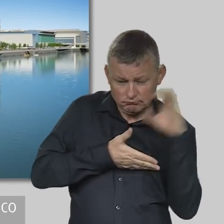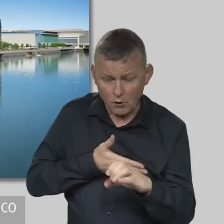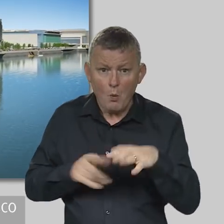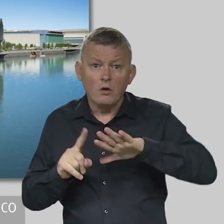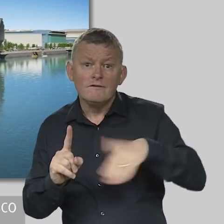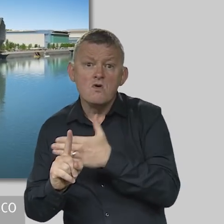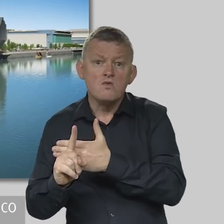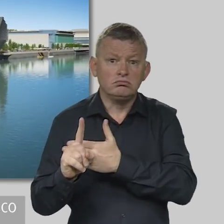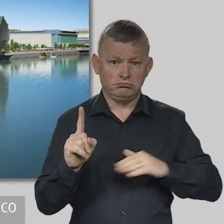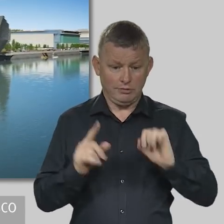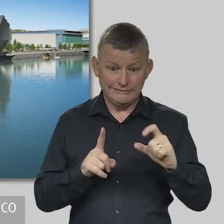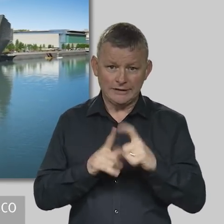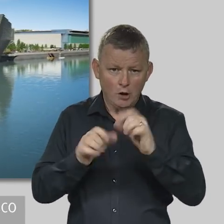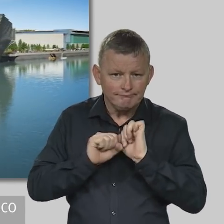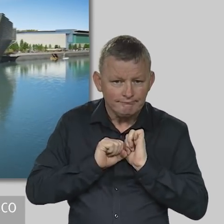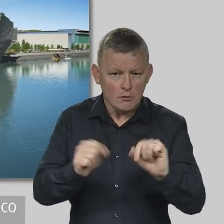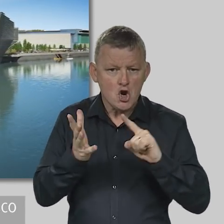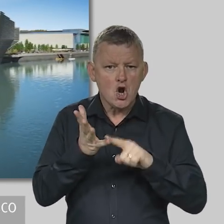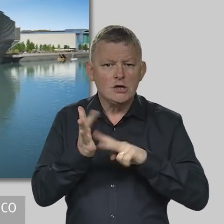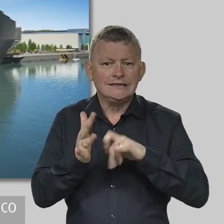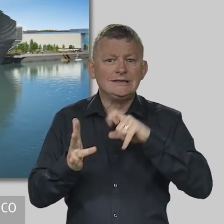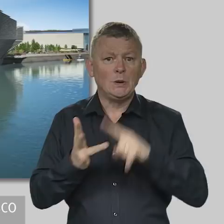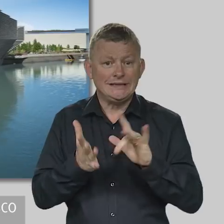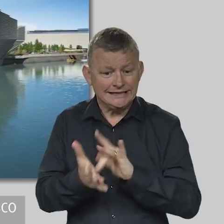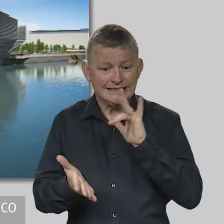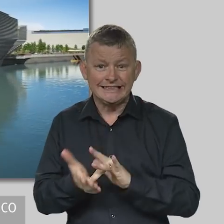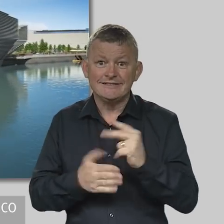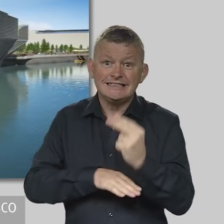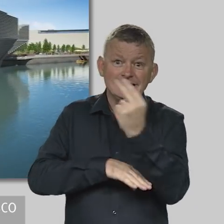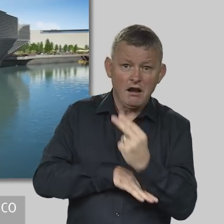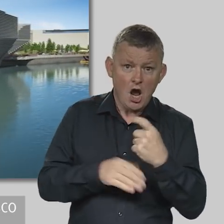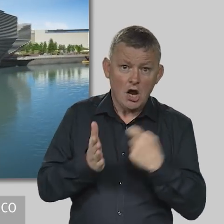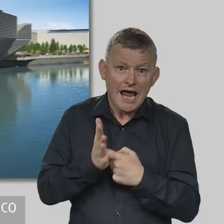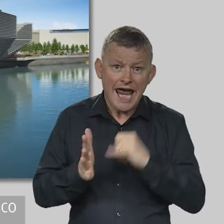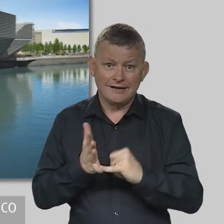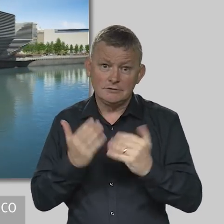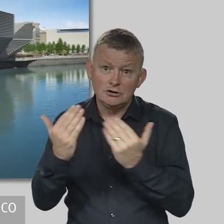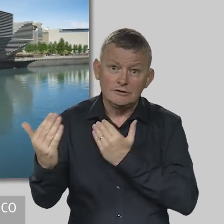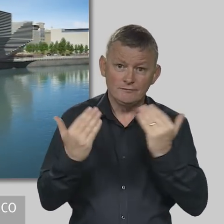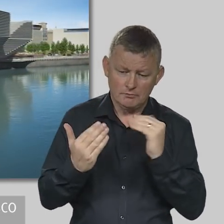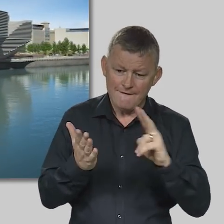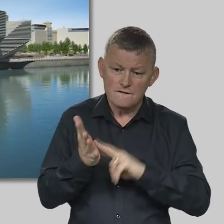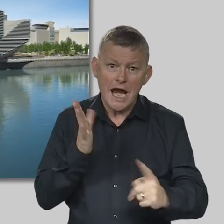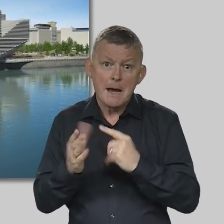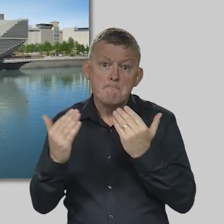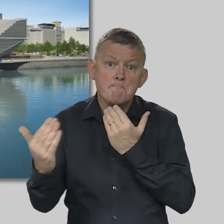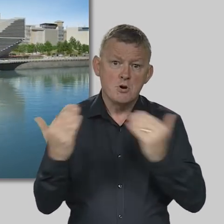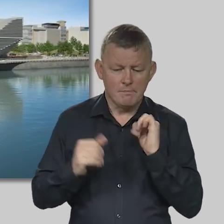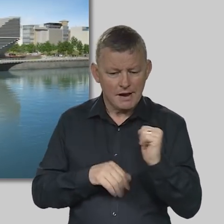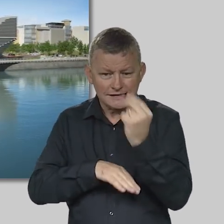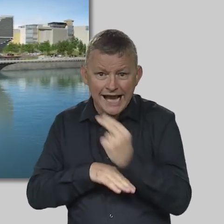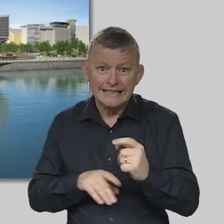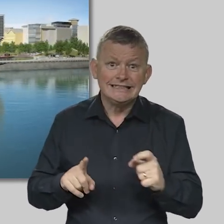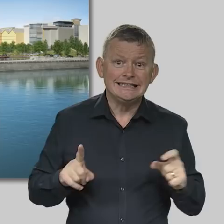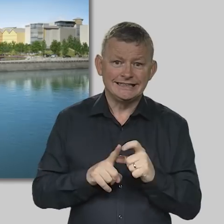billion waterfront at Dundee, now a UNESCO City of Design, the RRS Discovery will be joined by the V&A Museum of